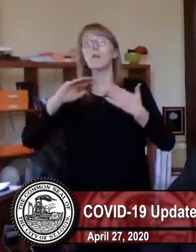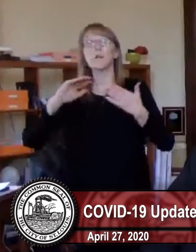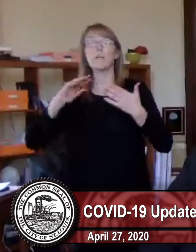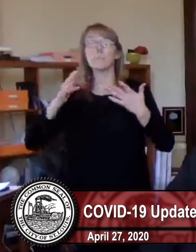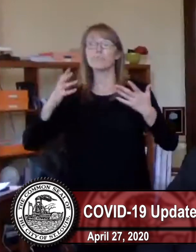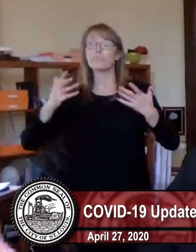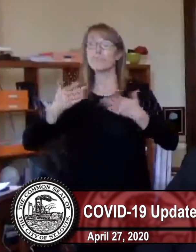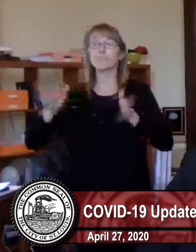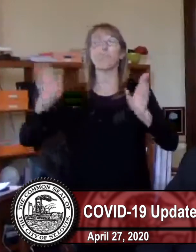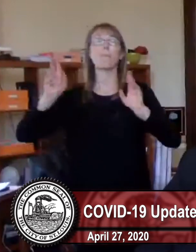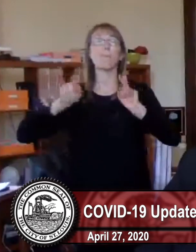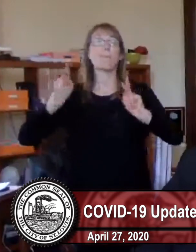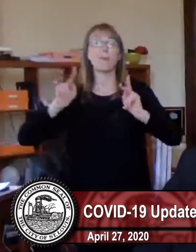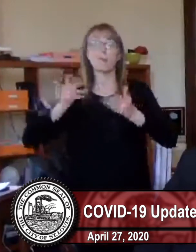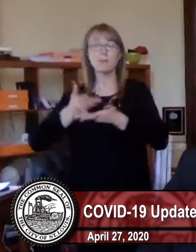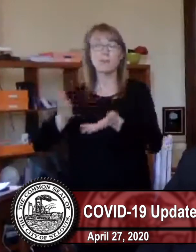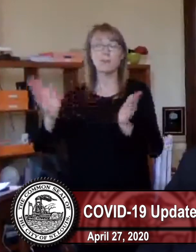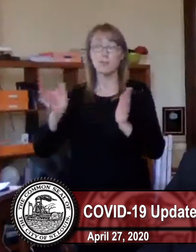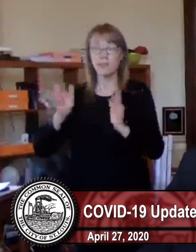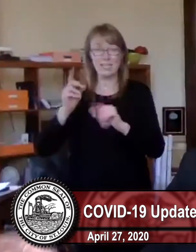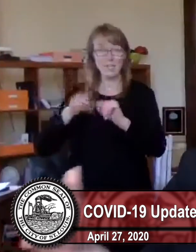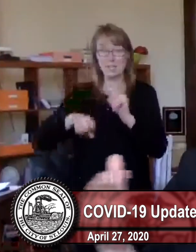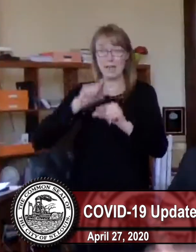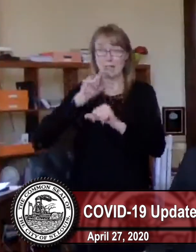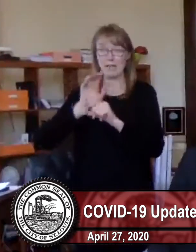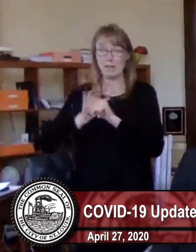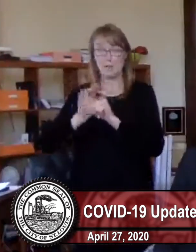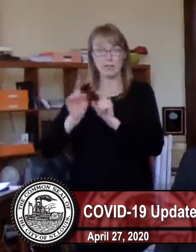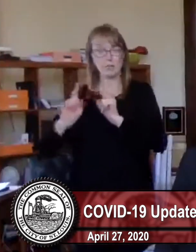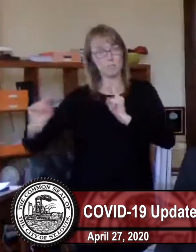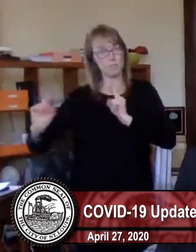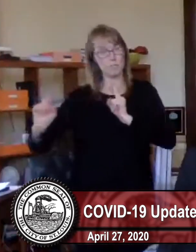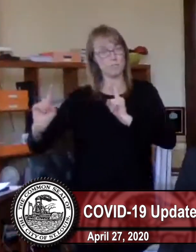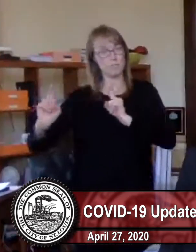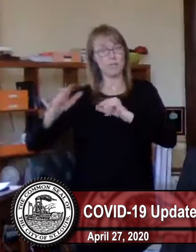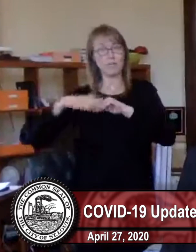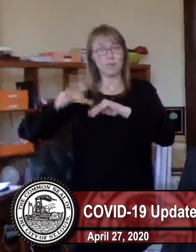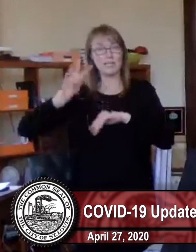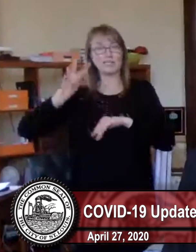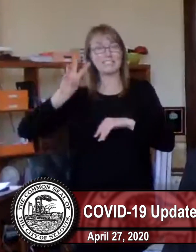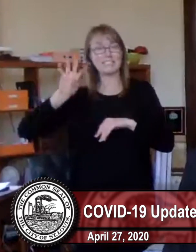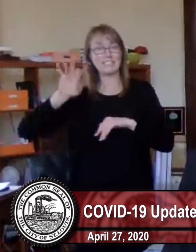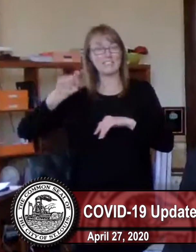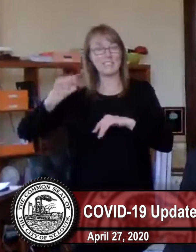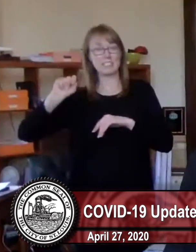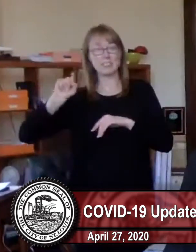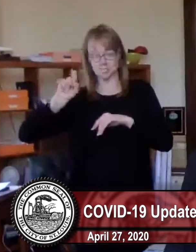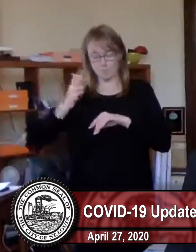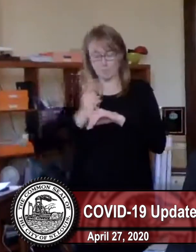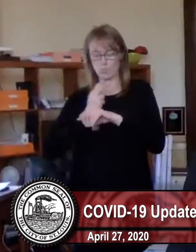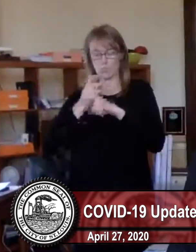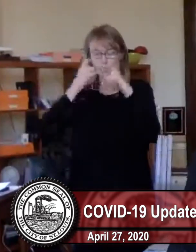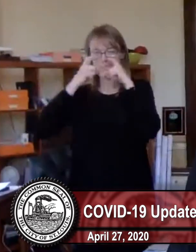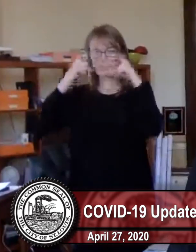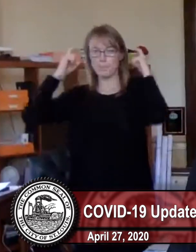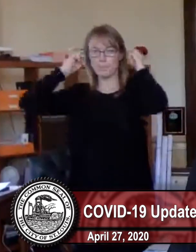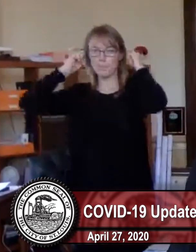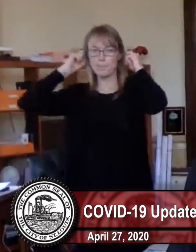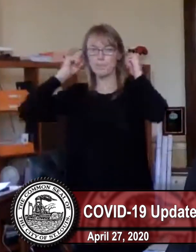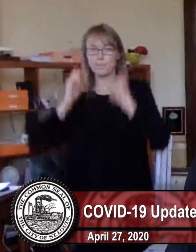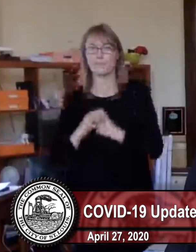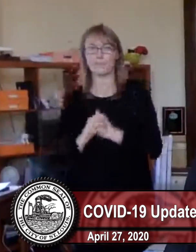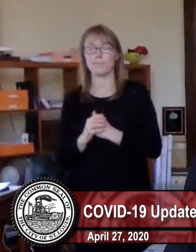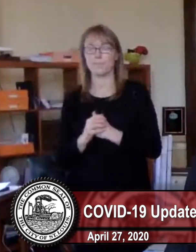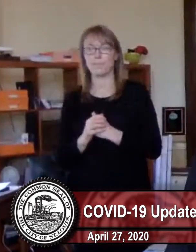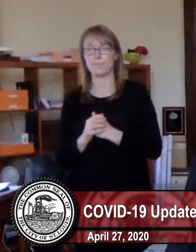feet apart, which is almost everywhere except maybe your yard, then you should wear a mask. And we also have made it mandatory